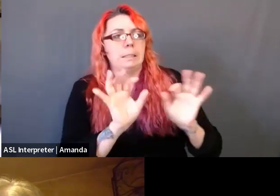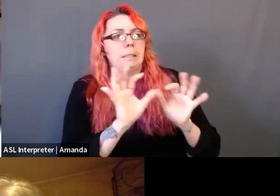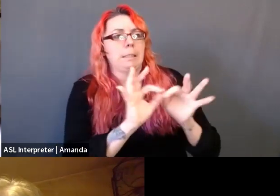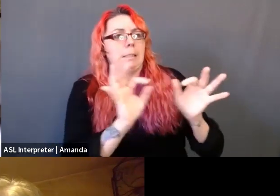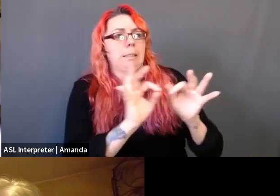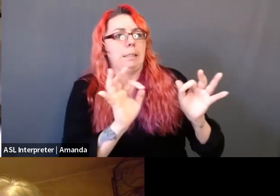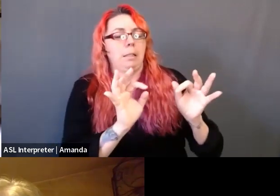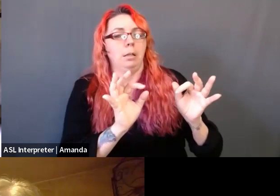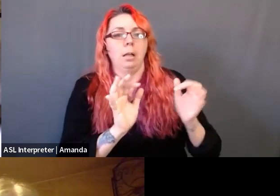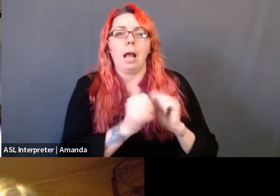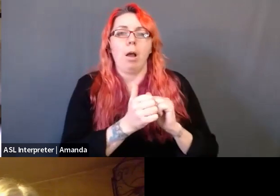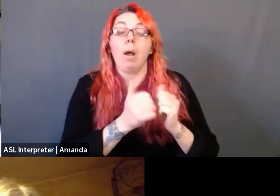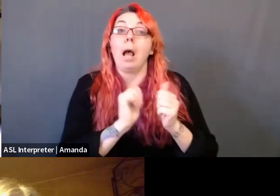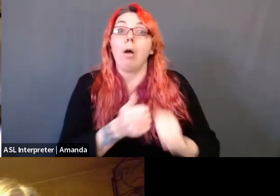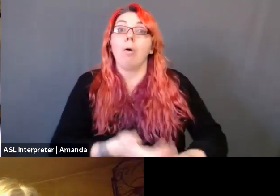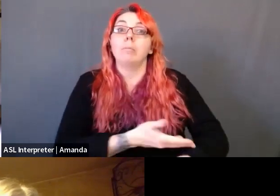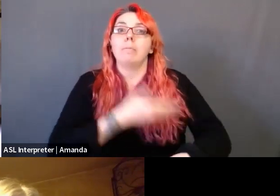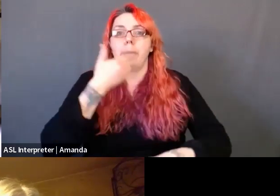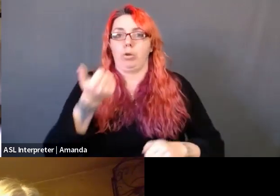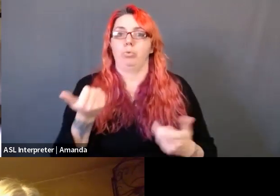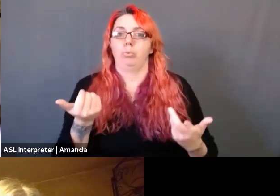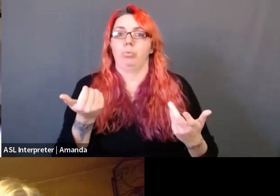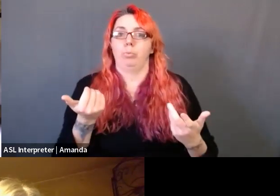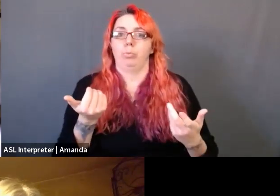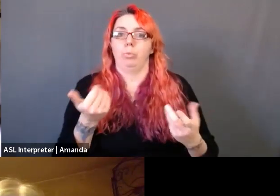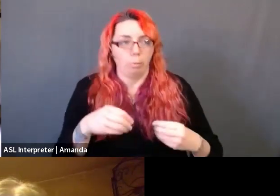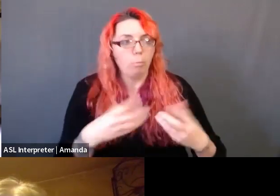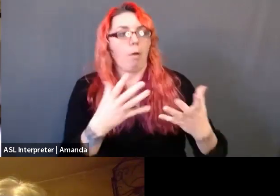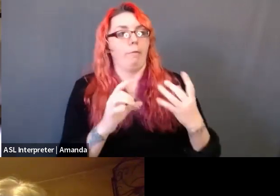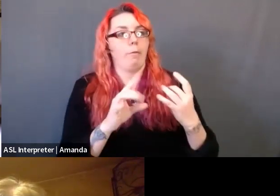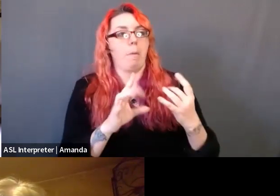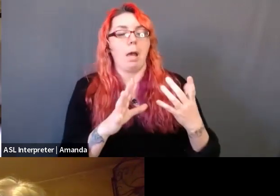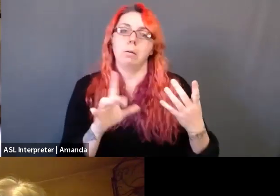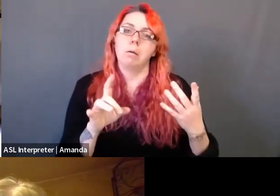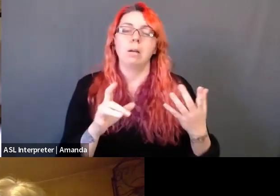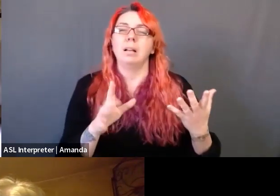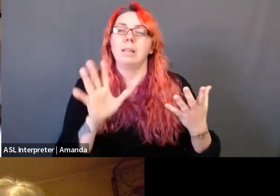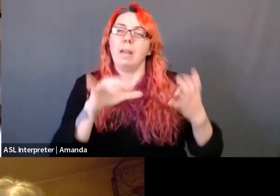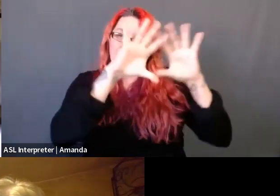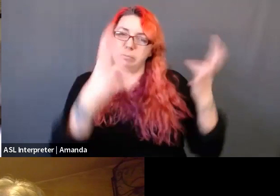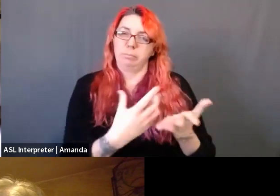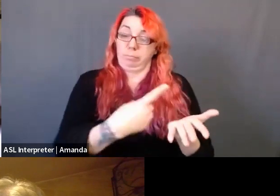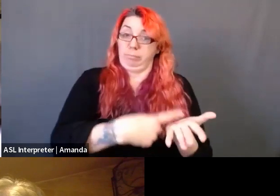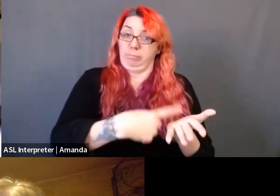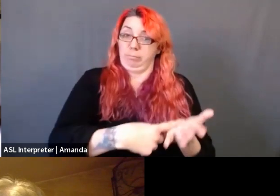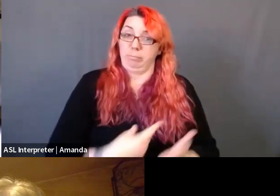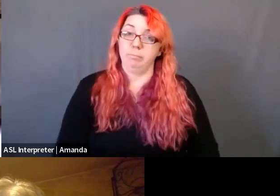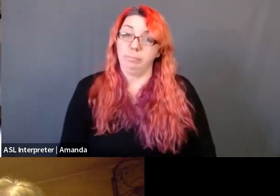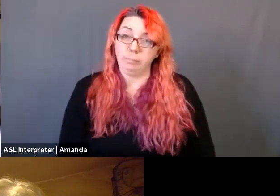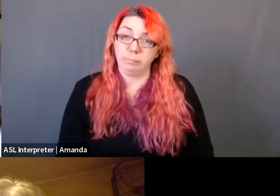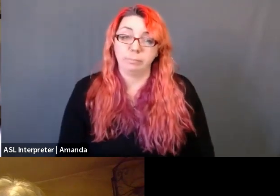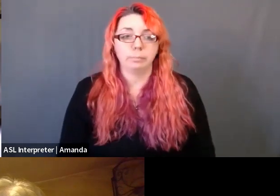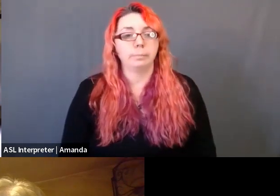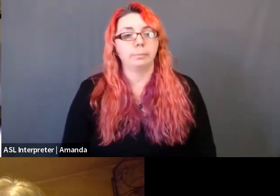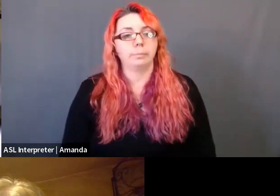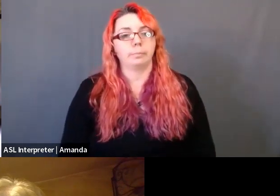much more helpful to sort of the outcome that you'd like. So that is more supportive and clear, right? And so second